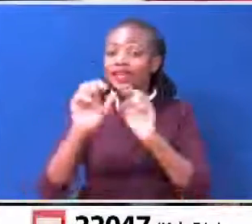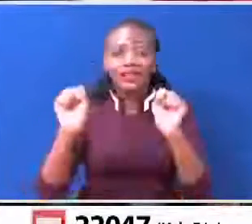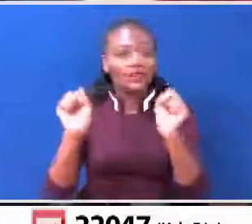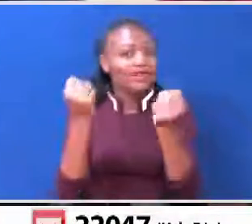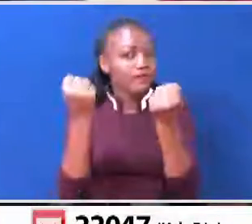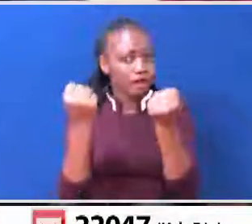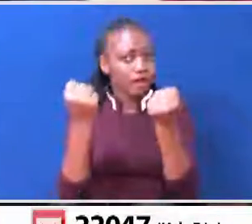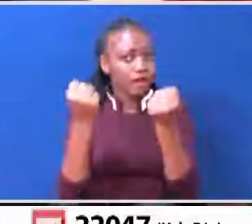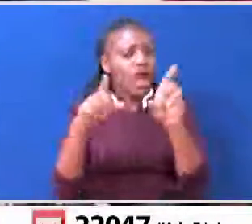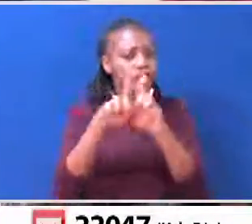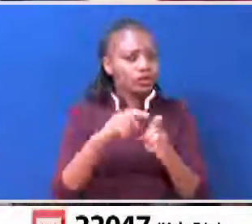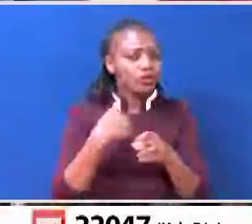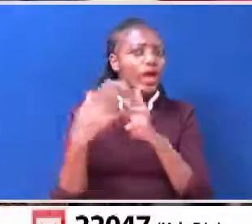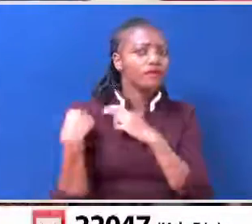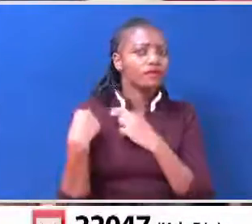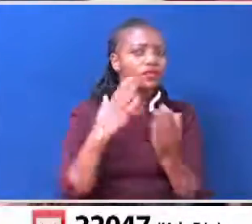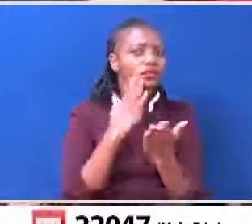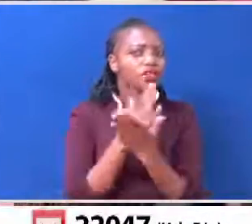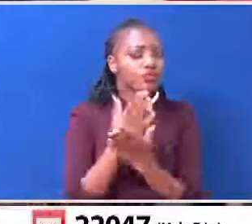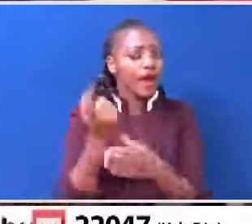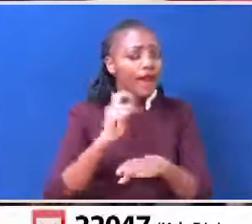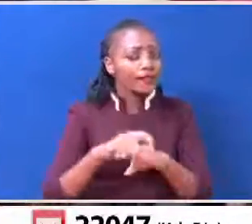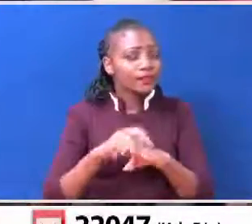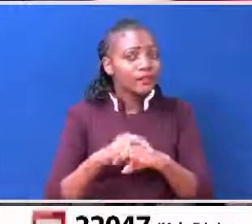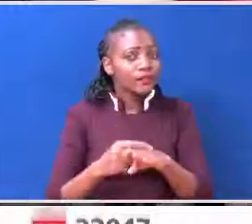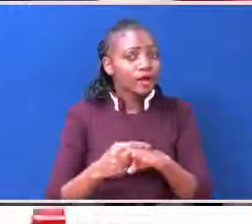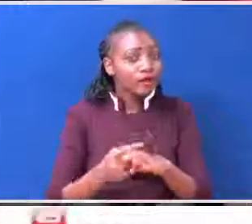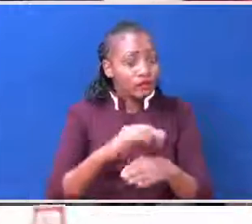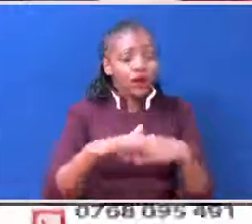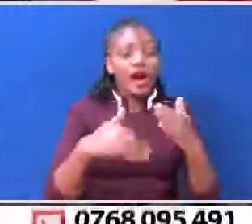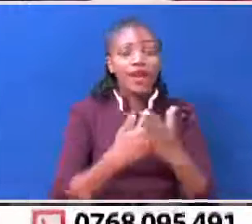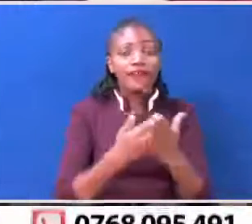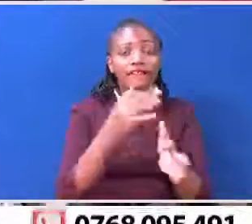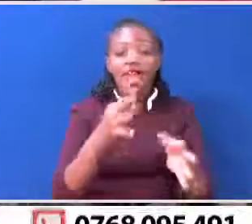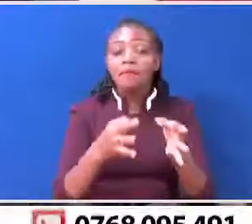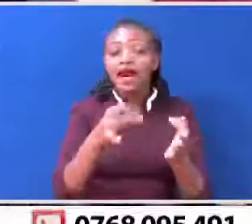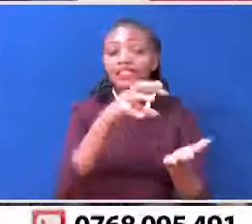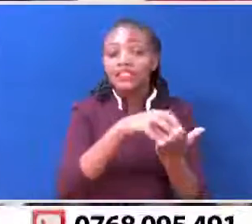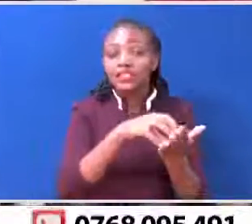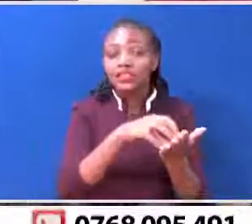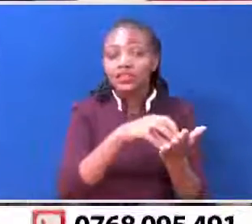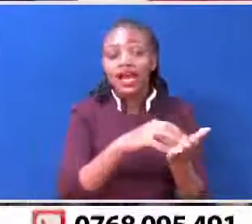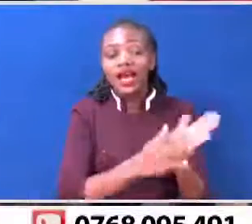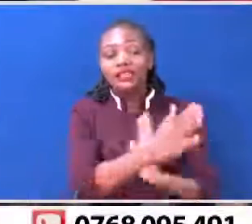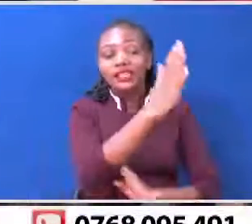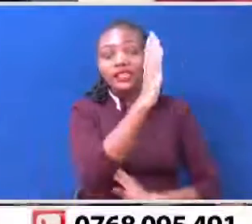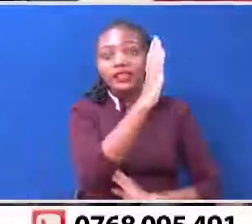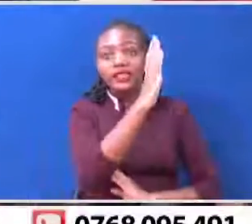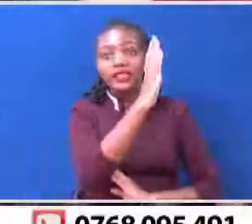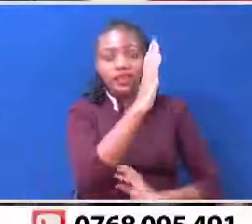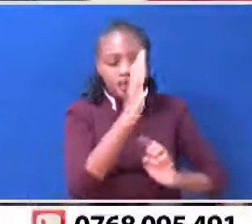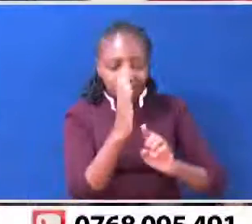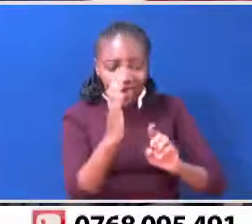making sure that when you get to Embakasi station, the security